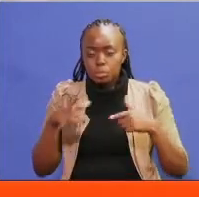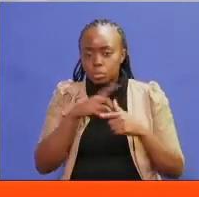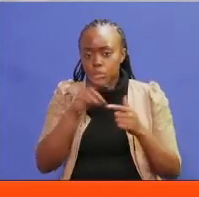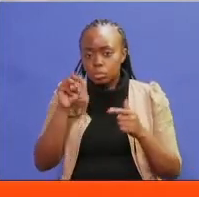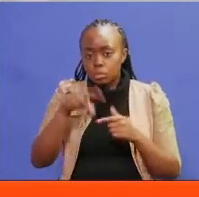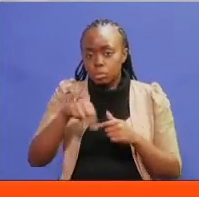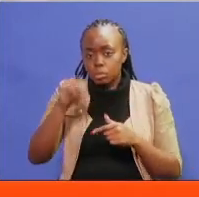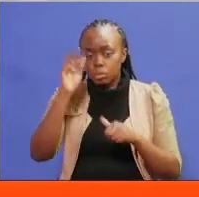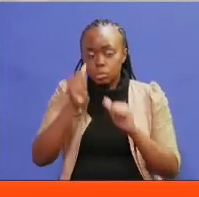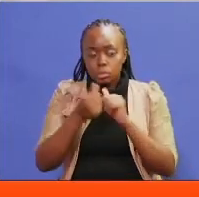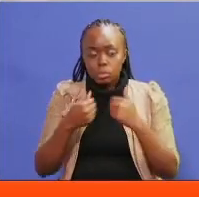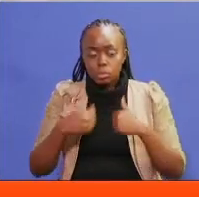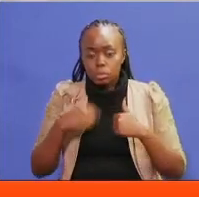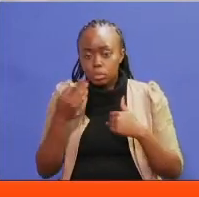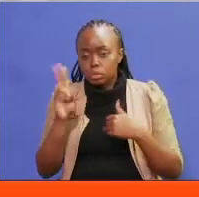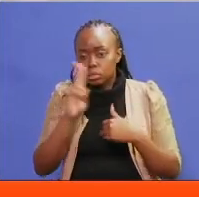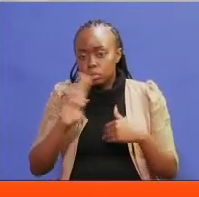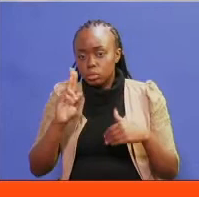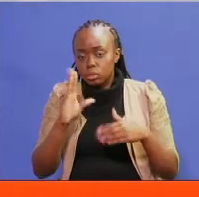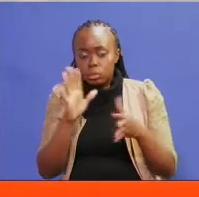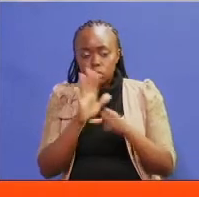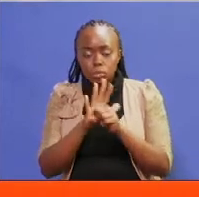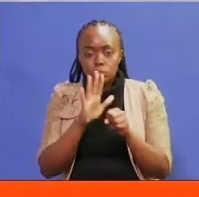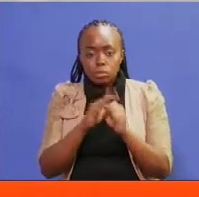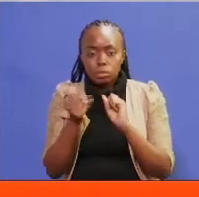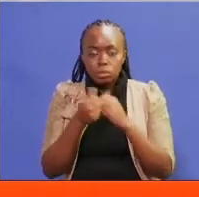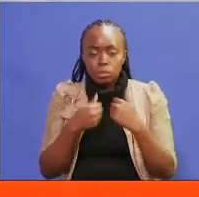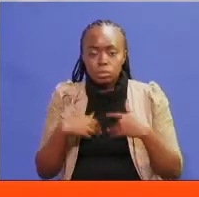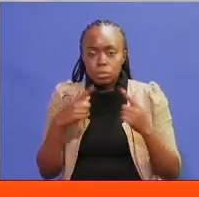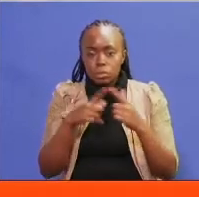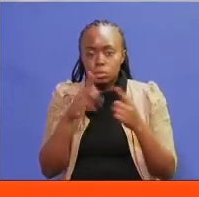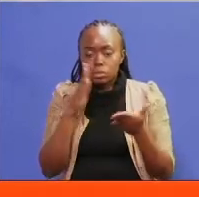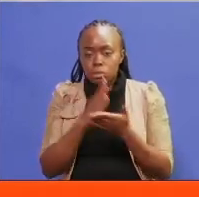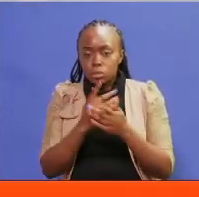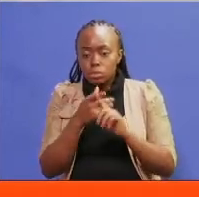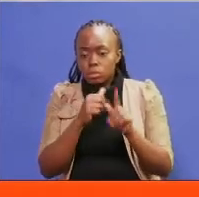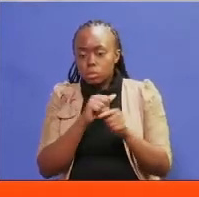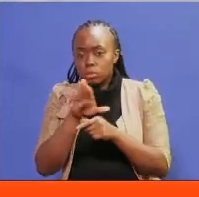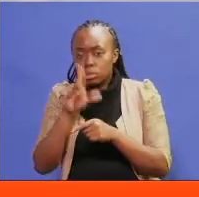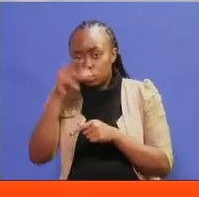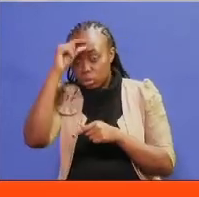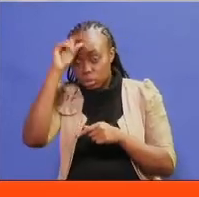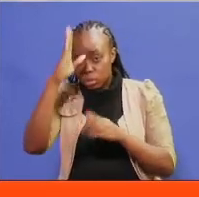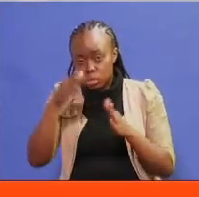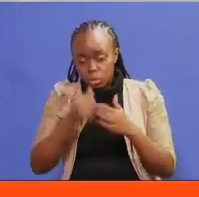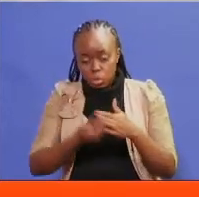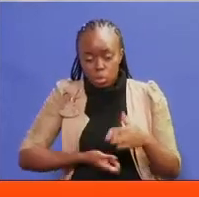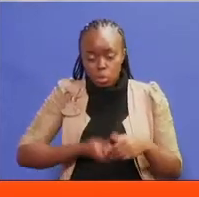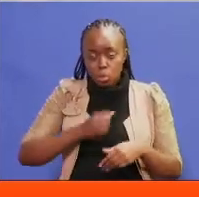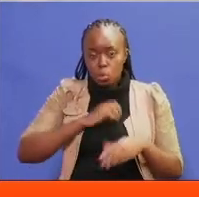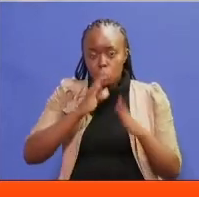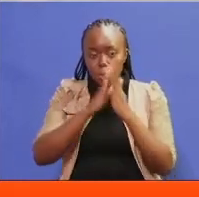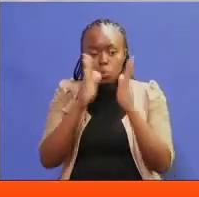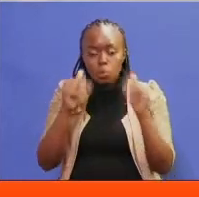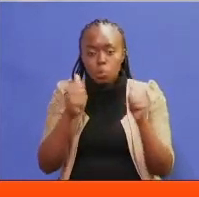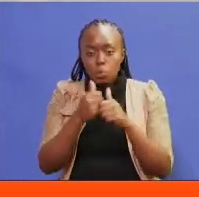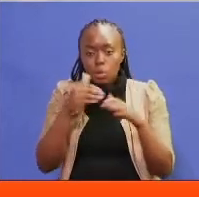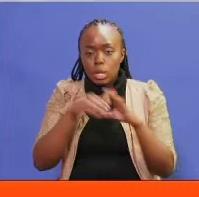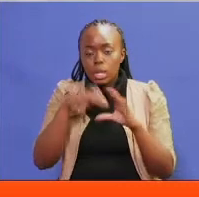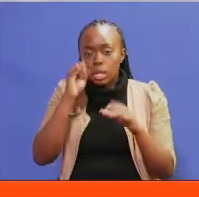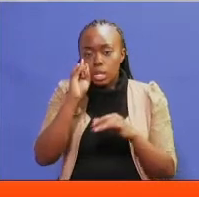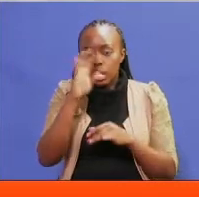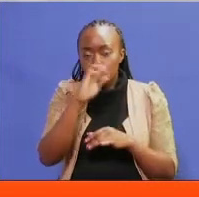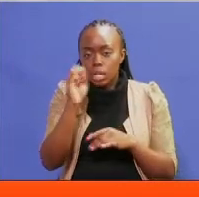security forces of using excessive force to evict them from the government-owned farm. Interior Cabinet Secretary